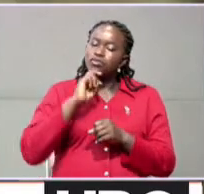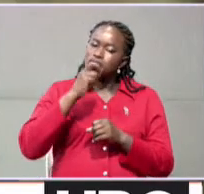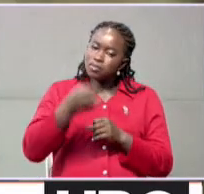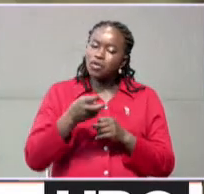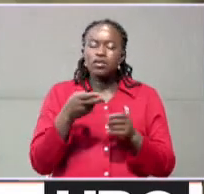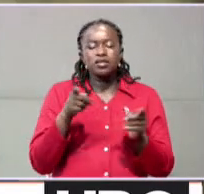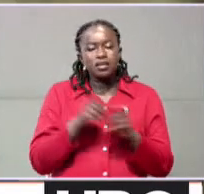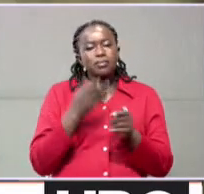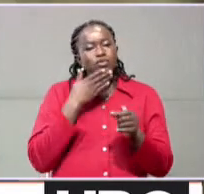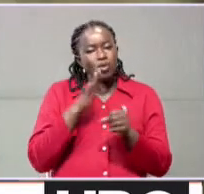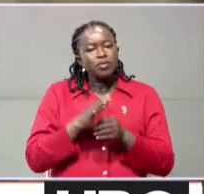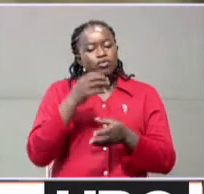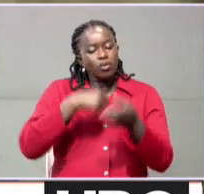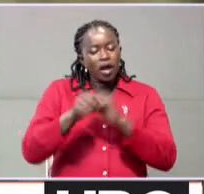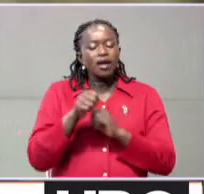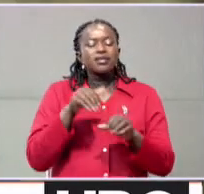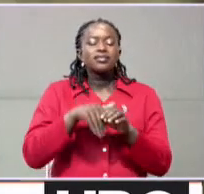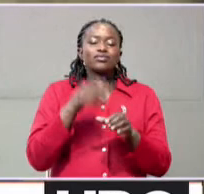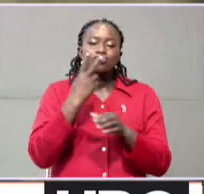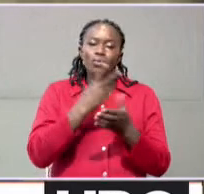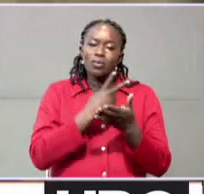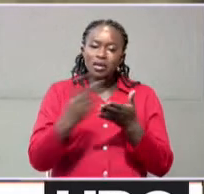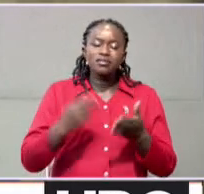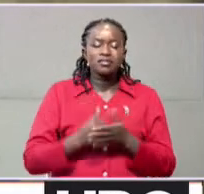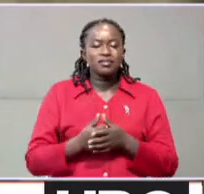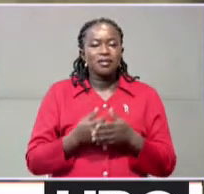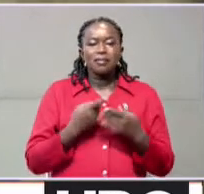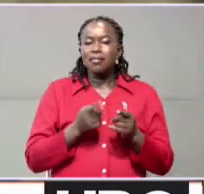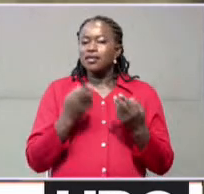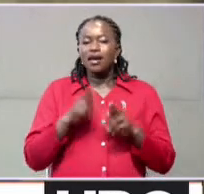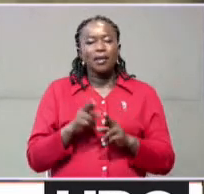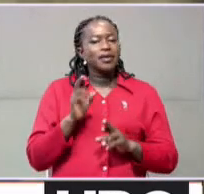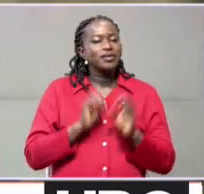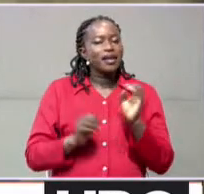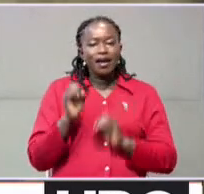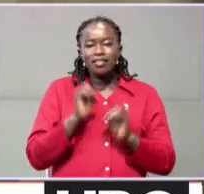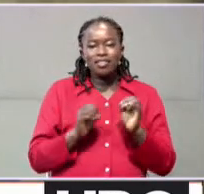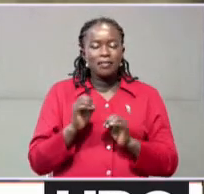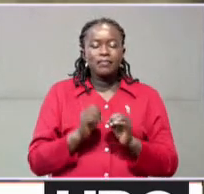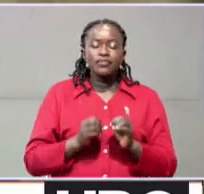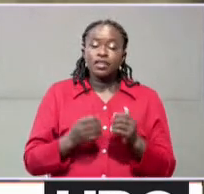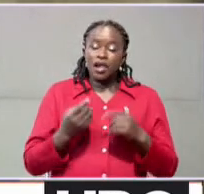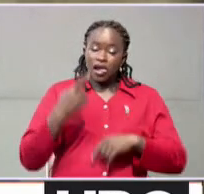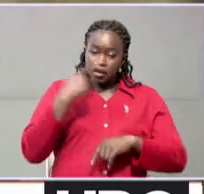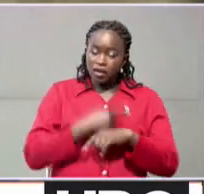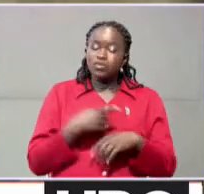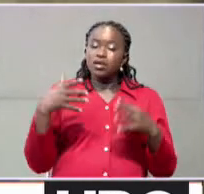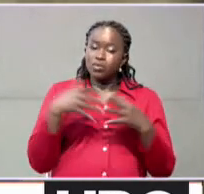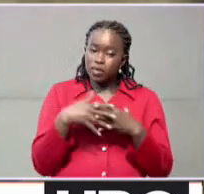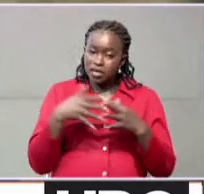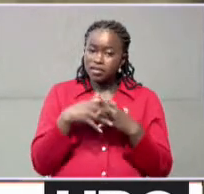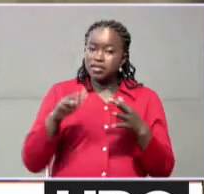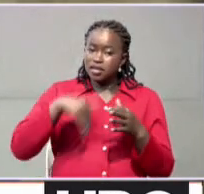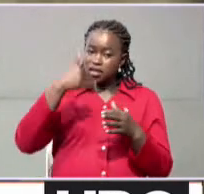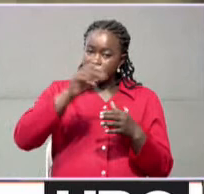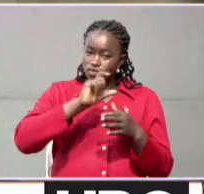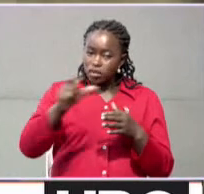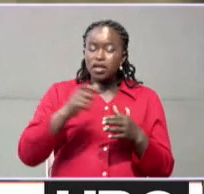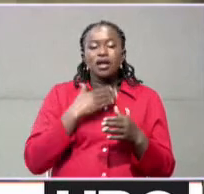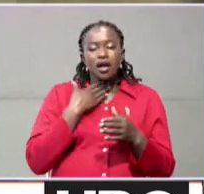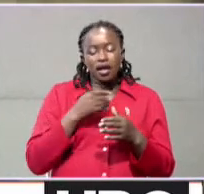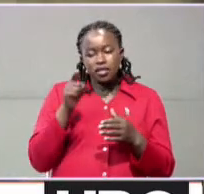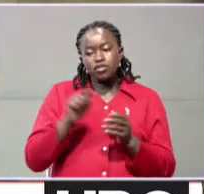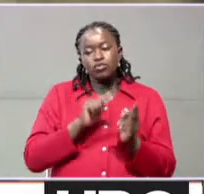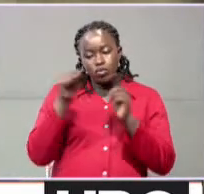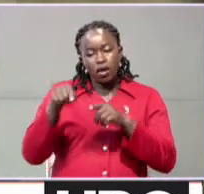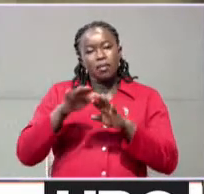act within two weeks time and it has not been done so on wednesday next week i need to come on the floor